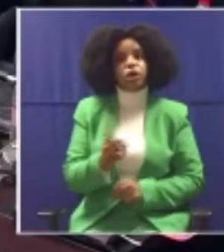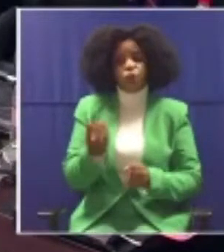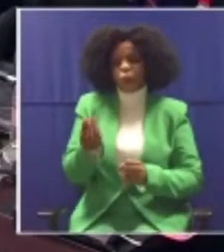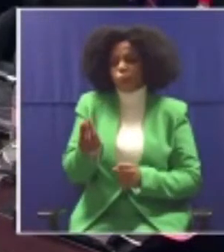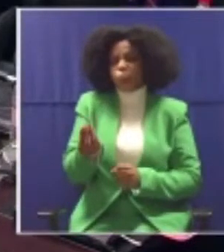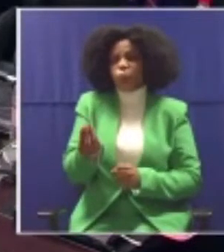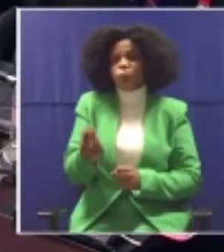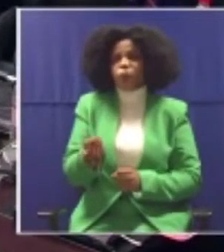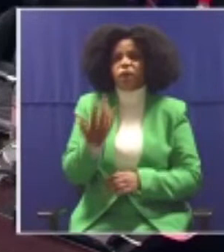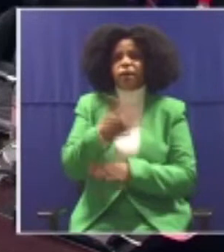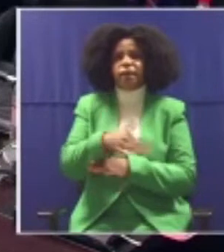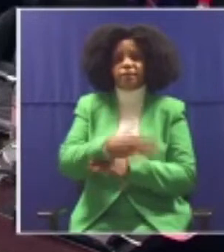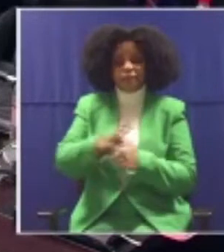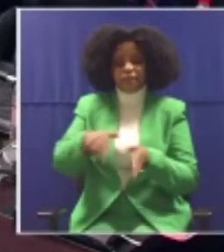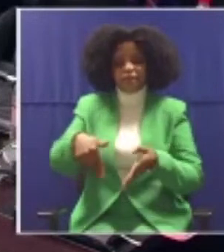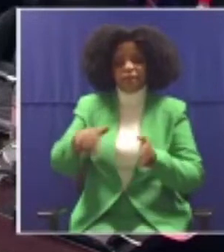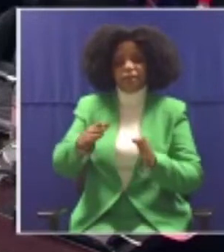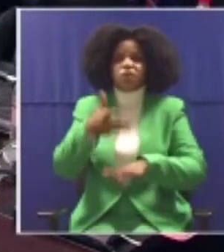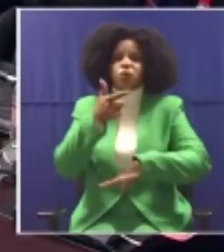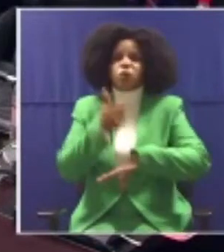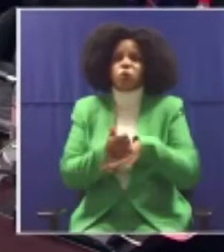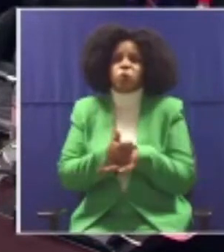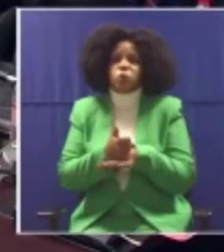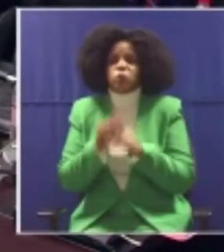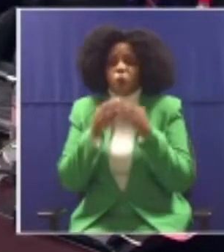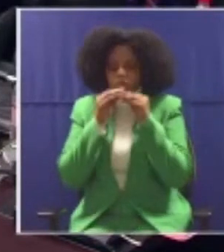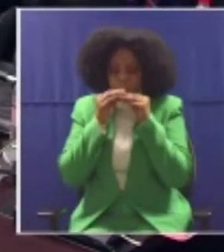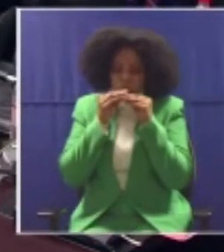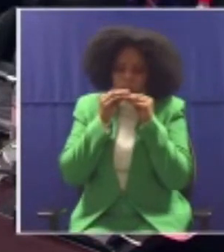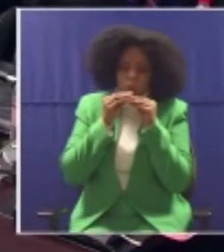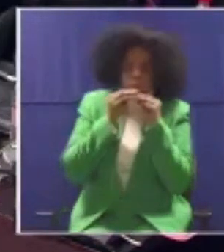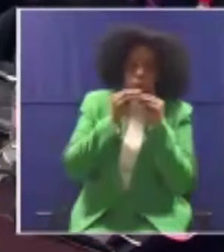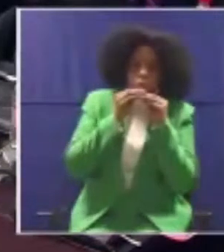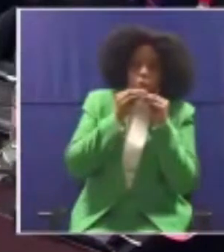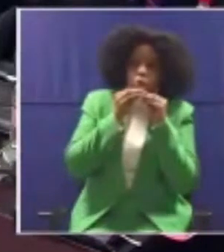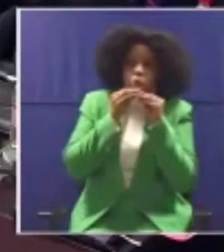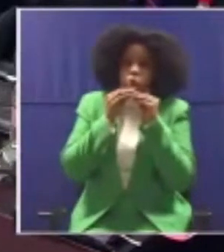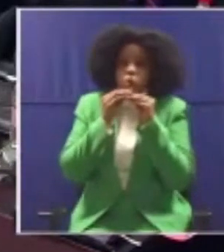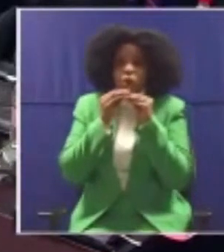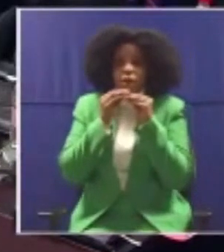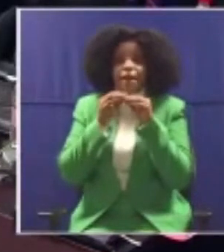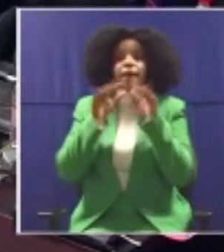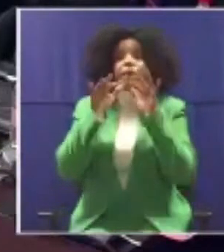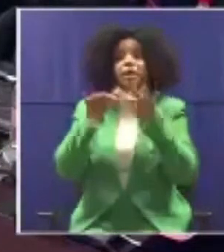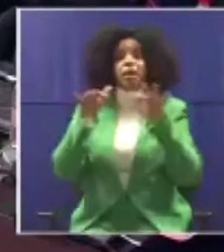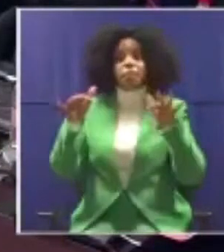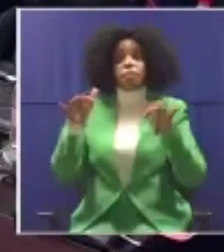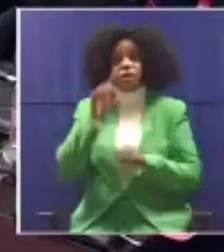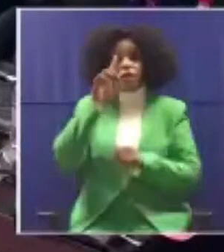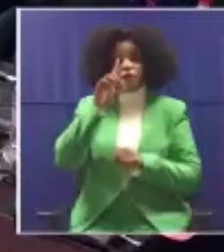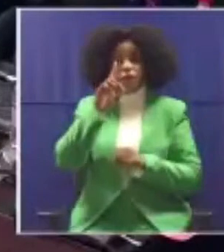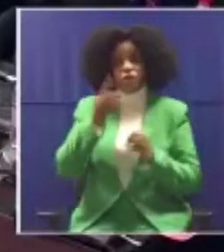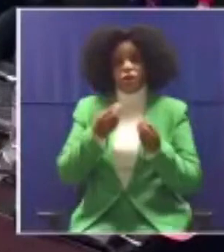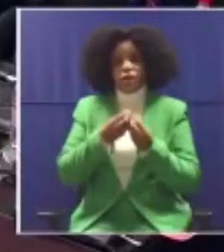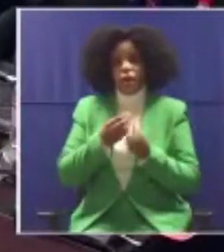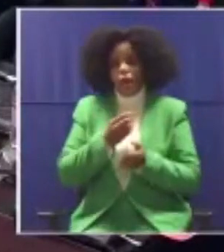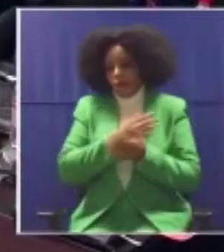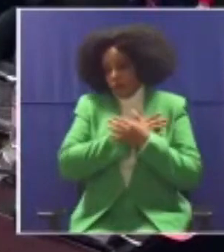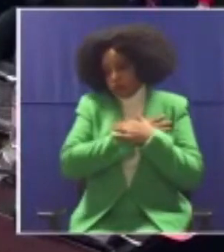there sitting and sniffing glue, the first thing people say, "Ingwana ma."